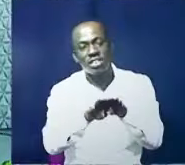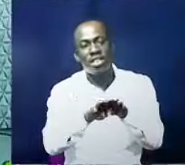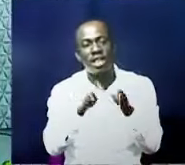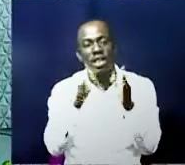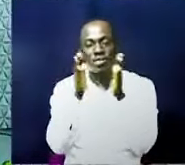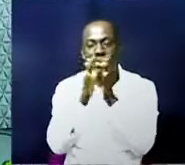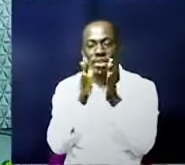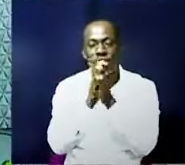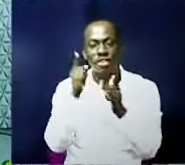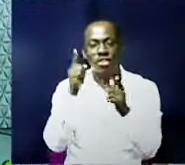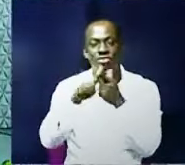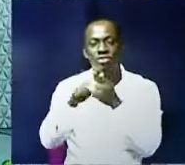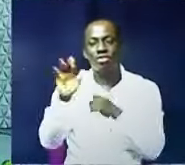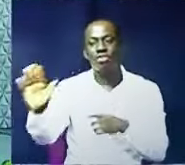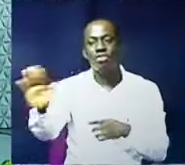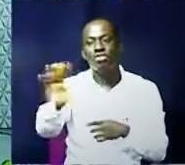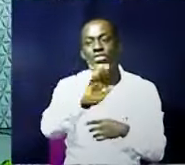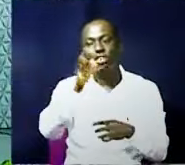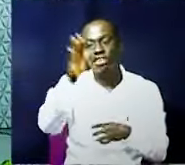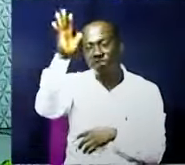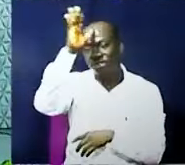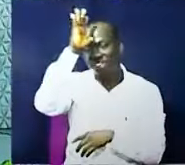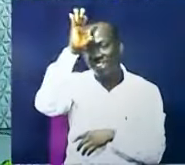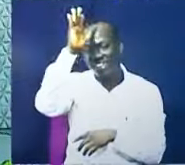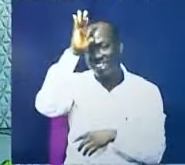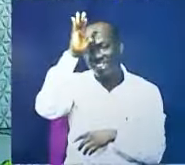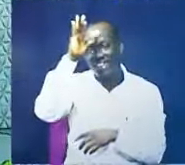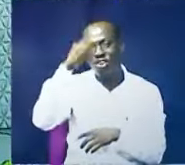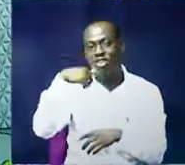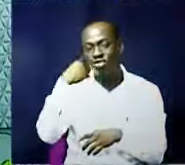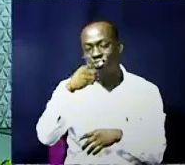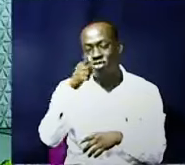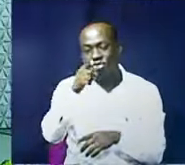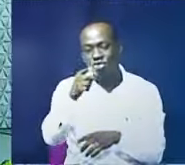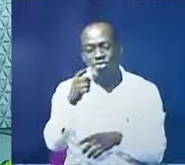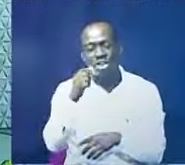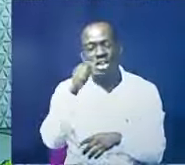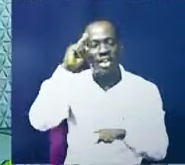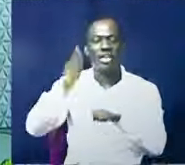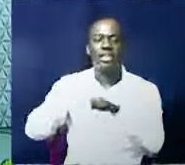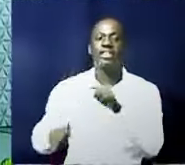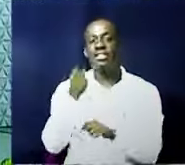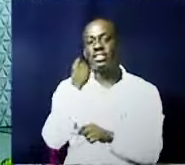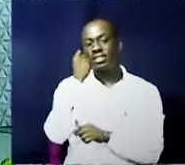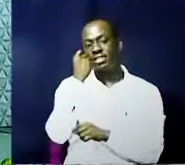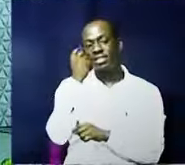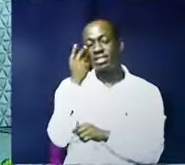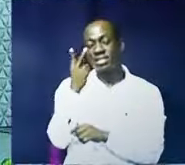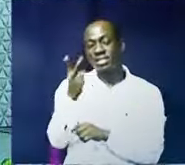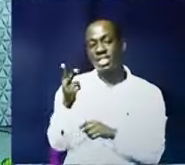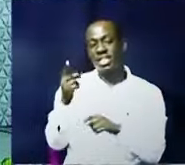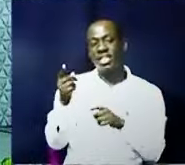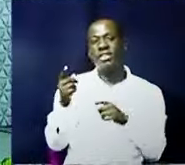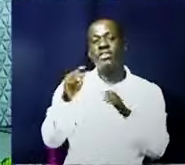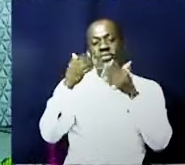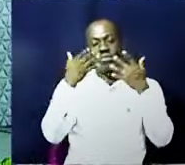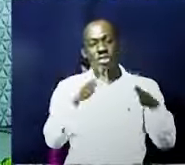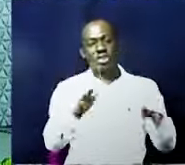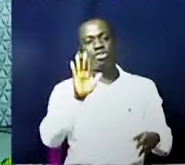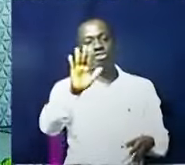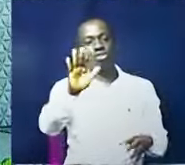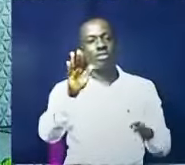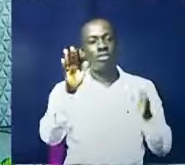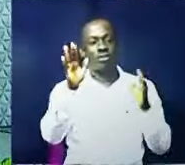Father who is unseen. Then your Father who sees what is done in secret will reward you.